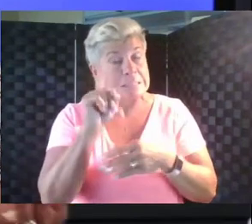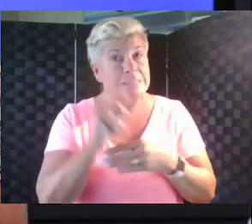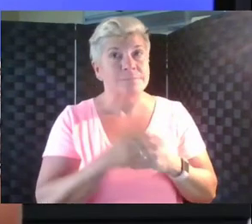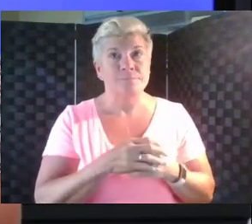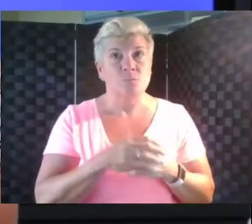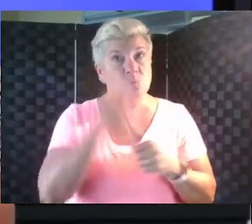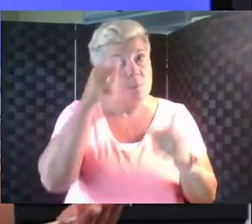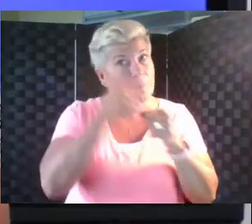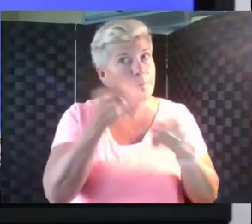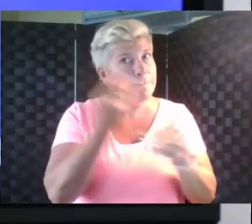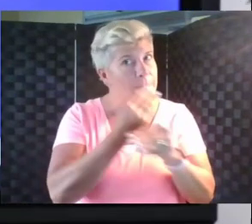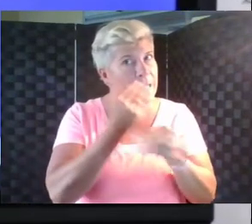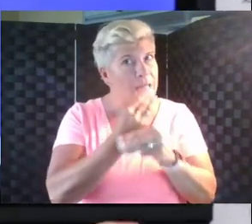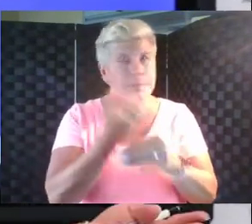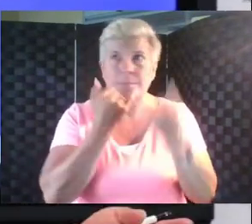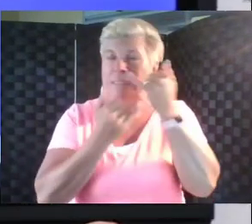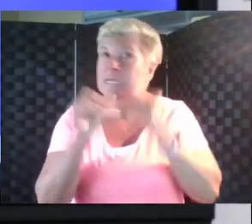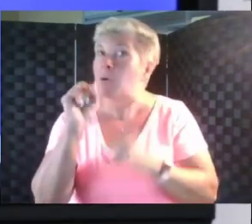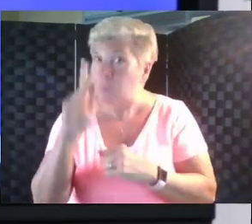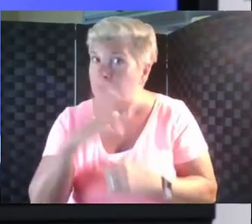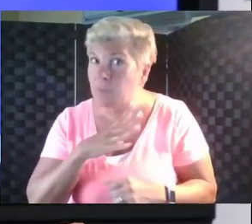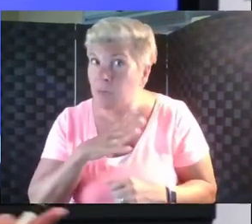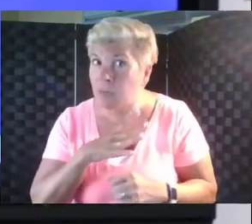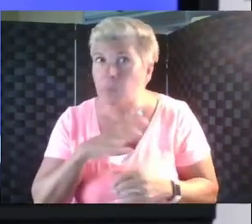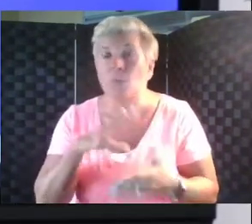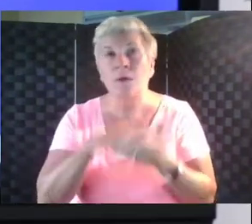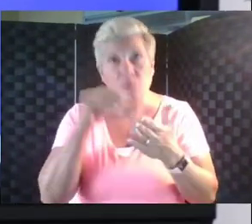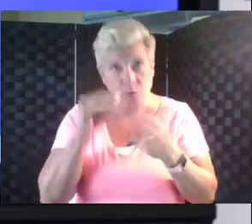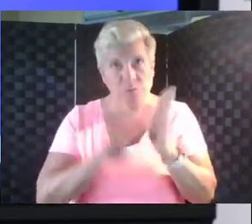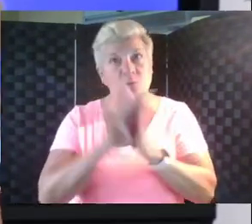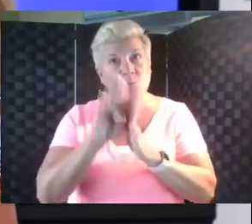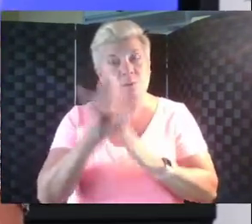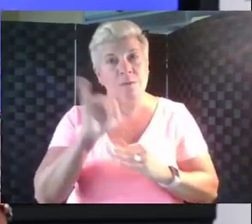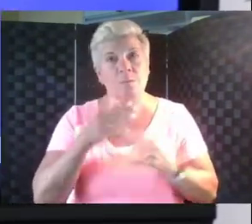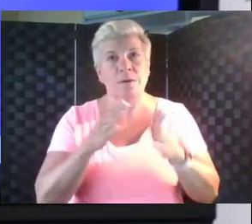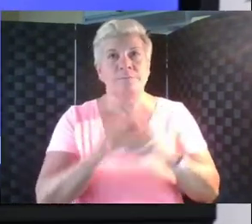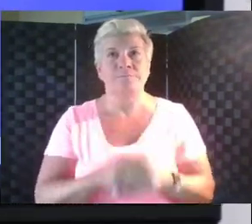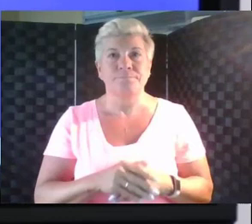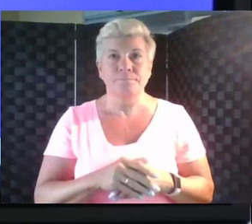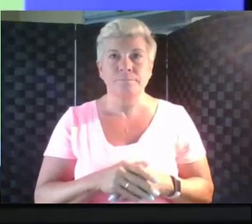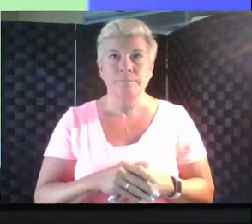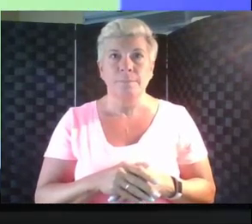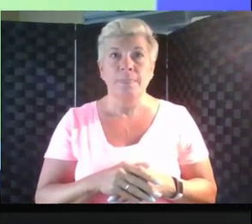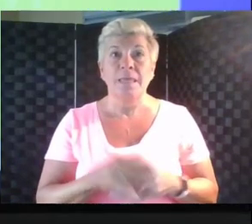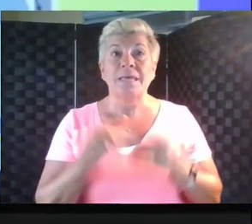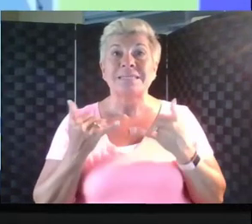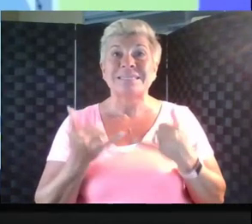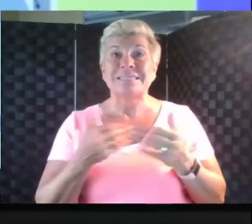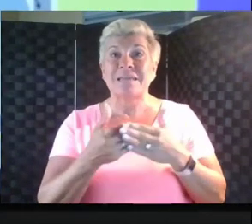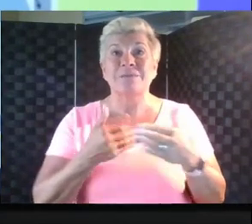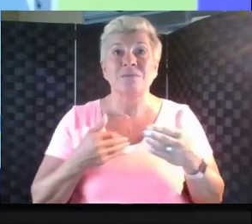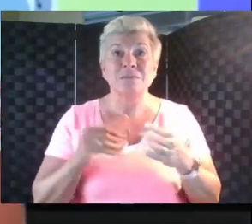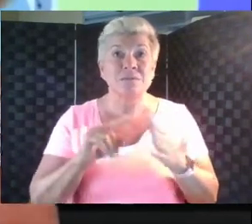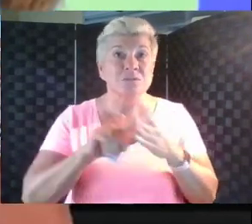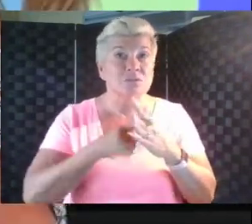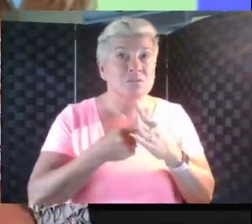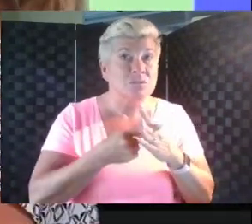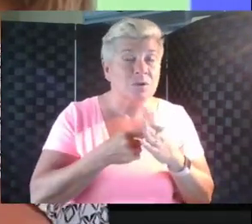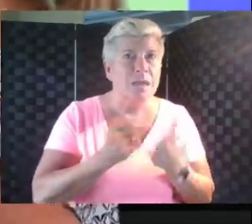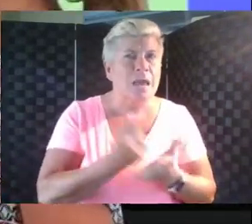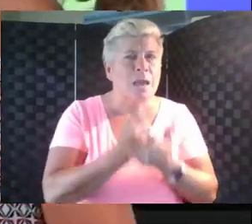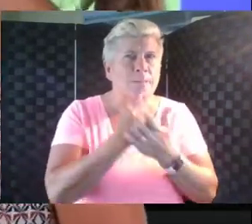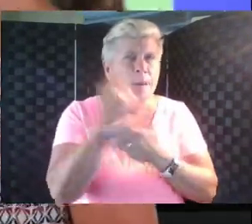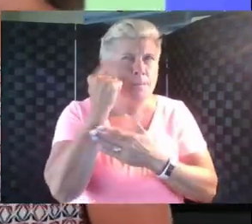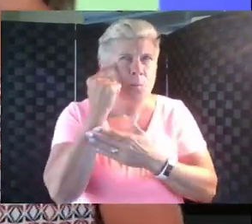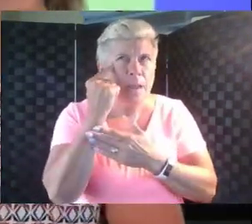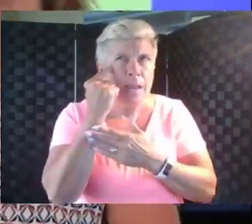it. Remember, in math, mistakes are okay. It's how we learn and grow. So today, before we get started, to get our brains going,